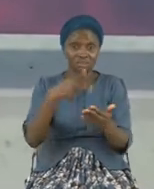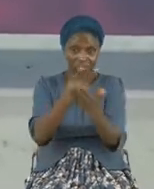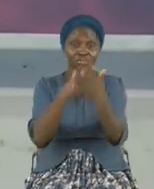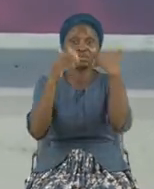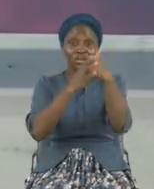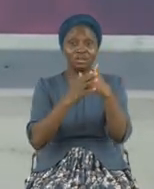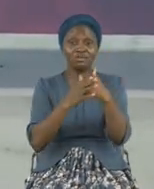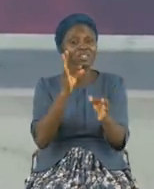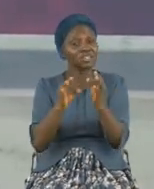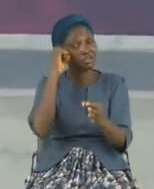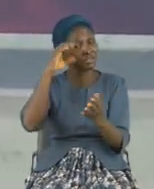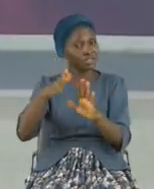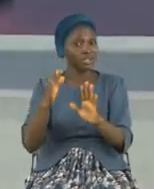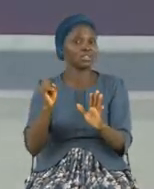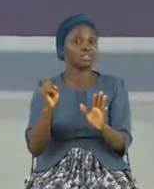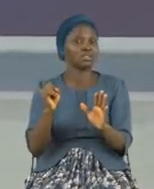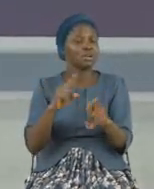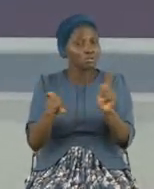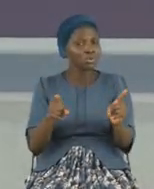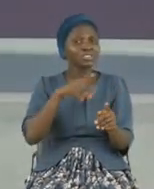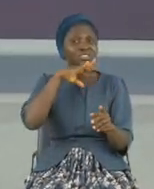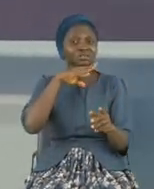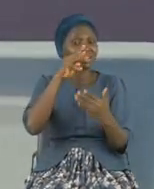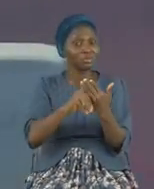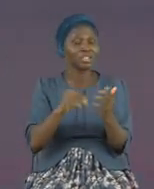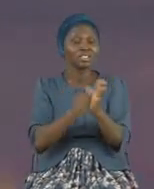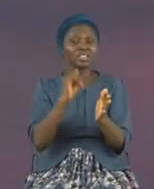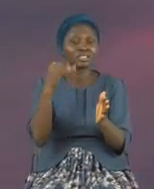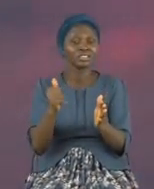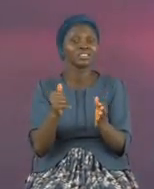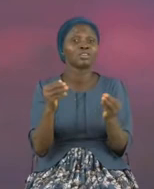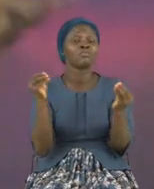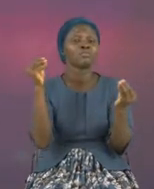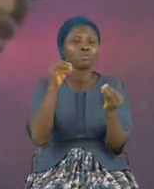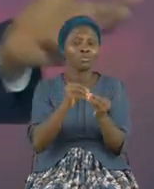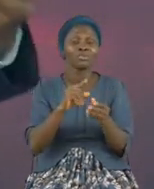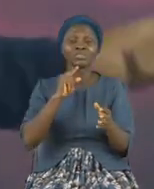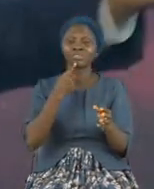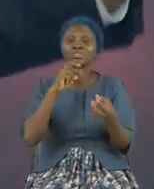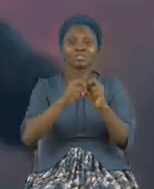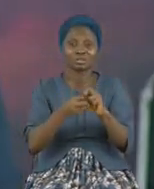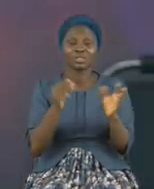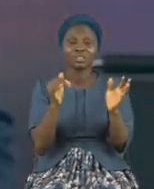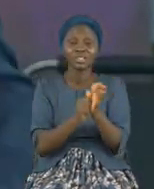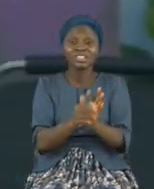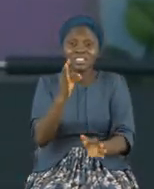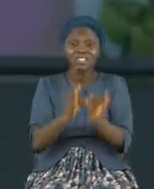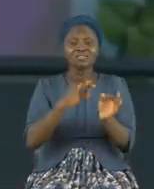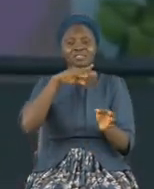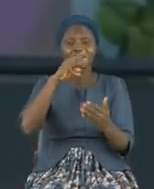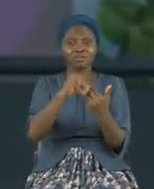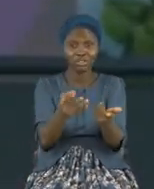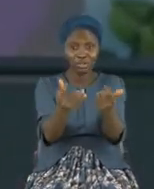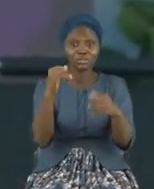But defilement, that's a more serious problem. That if defilement comes in your life, in